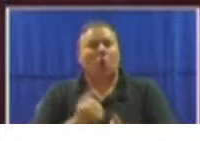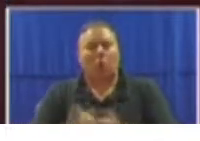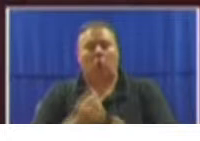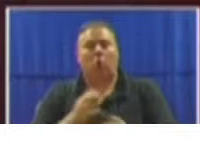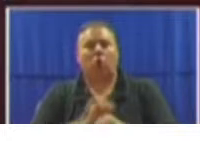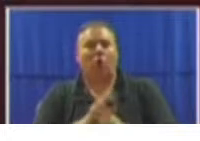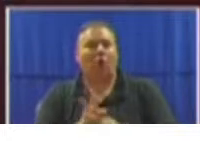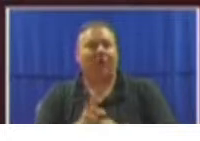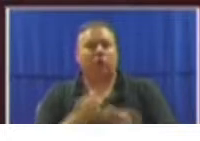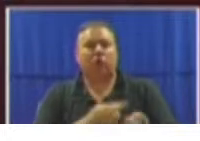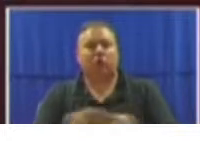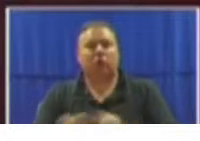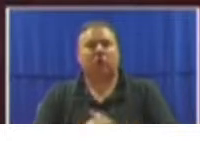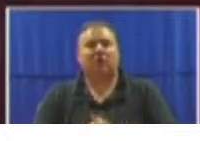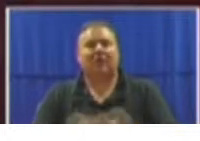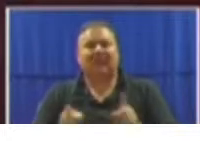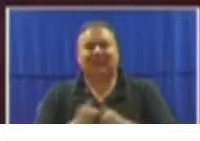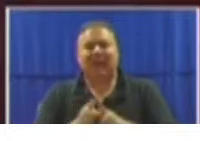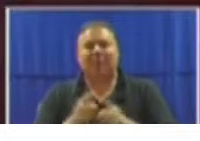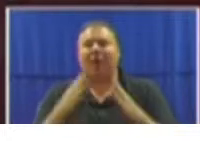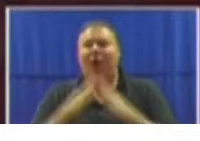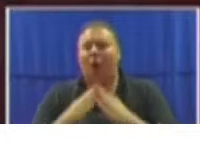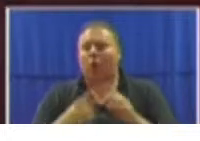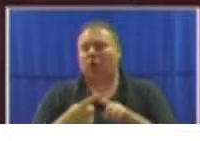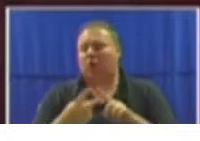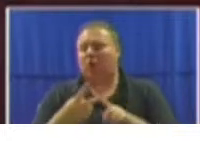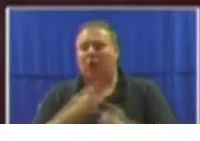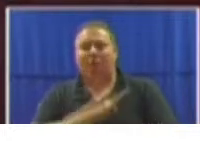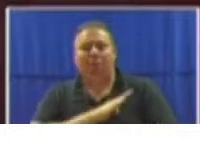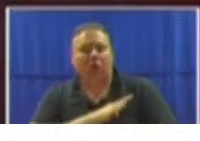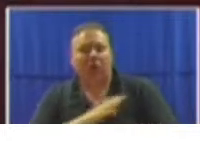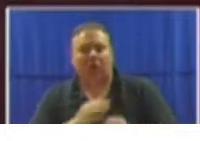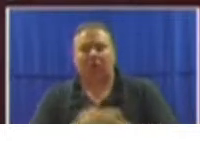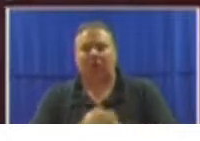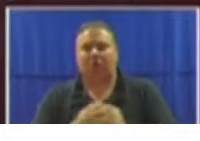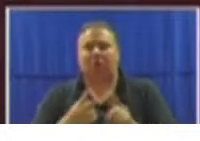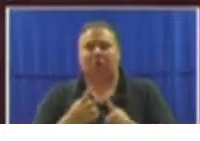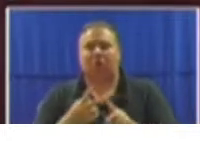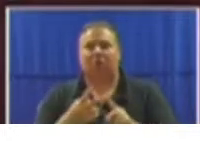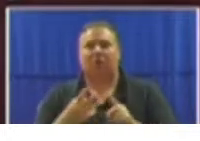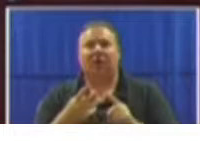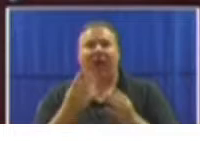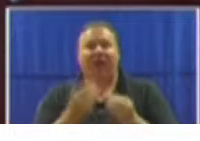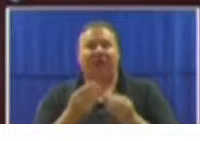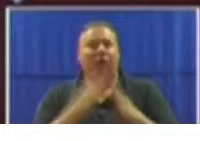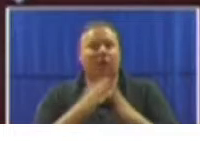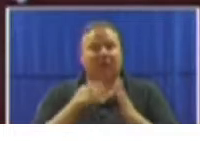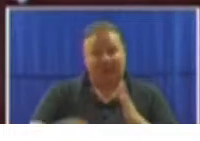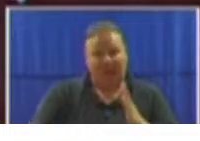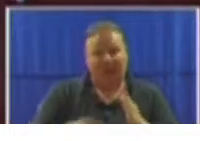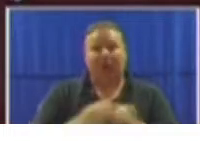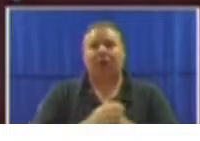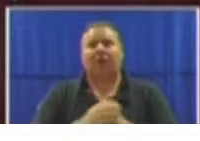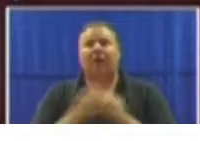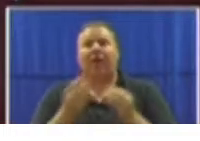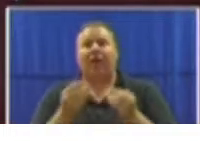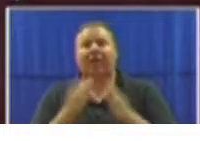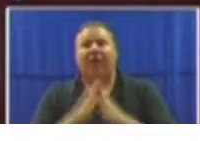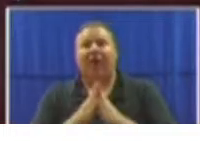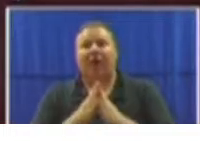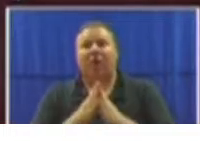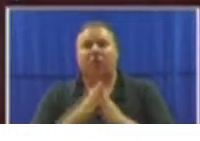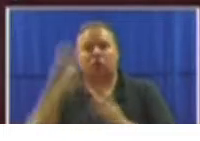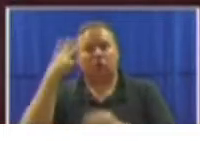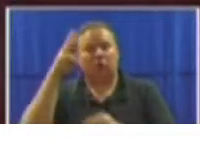of houses, the bodyguards, and so on? The houses, they have houses here, they have houses in